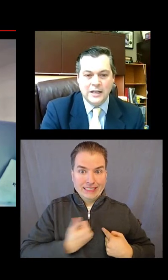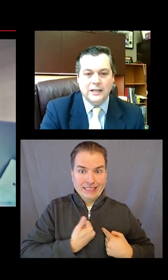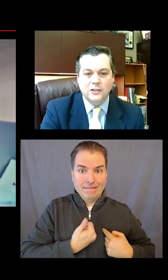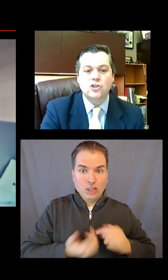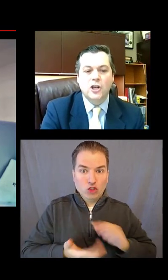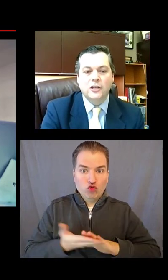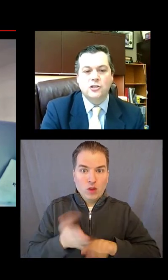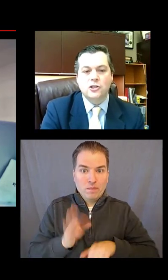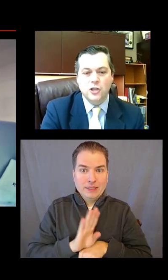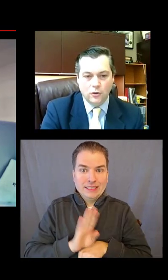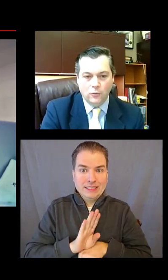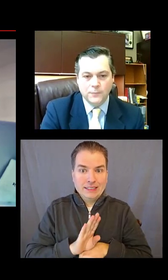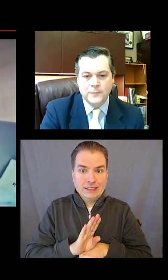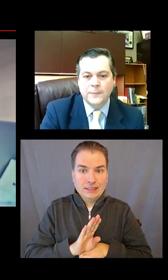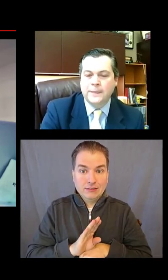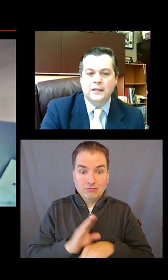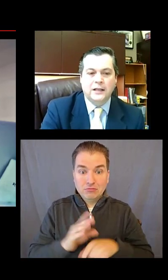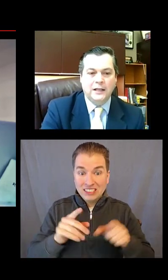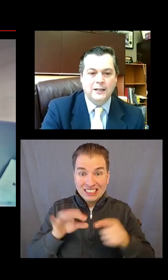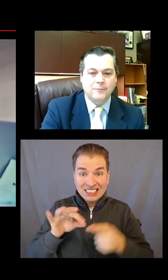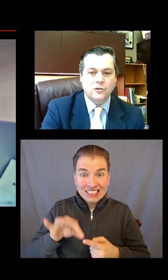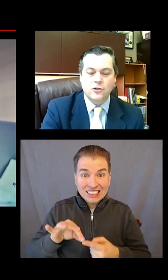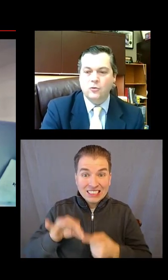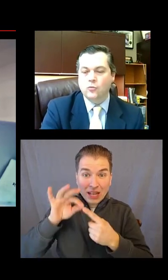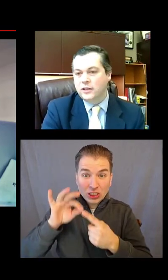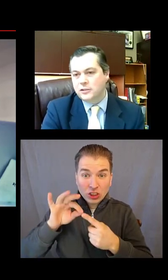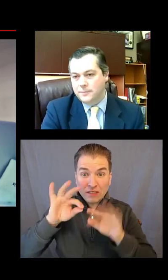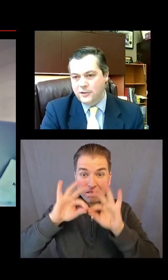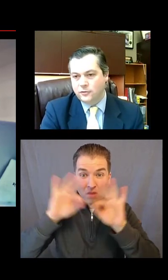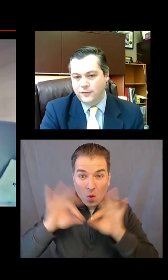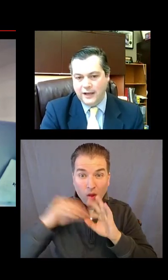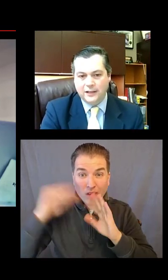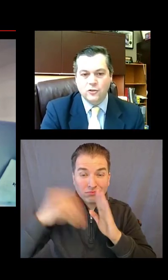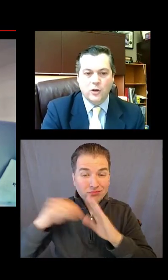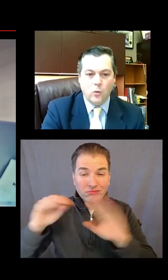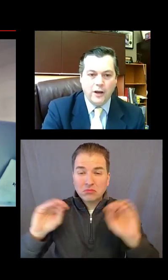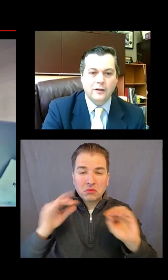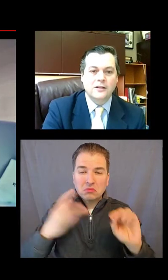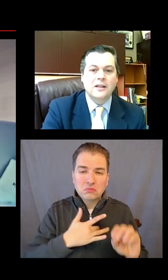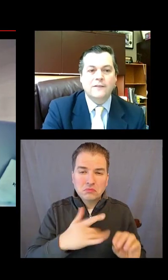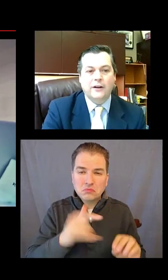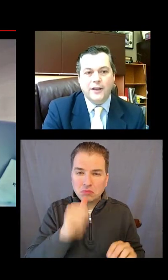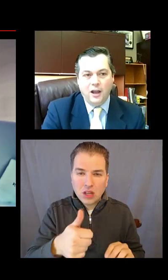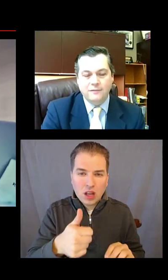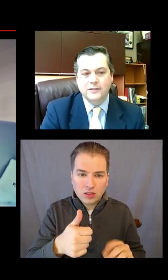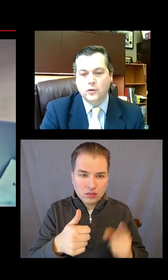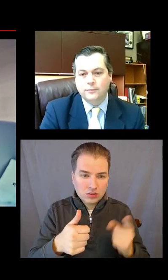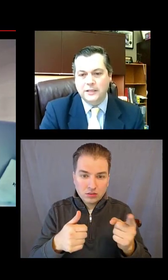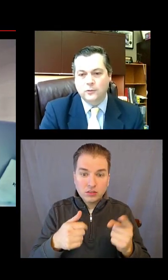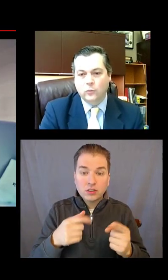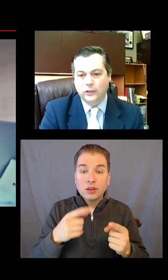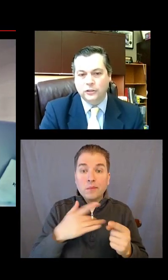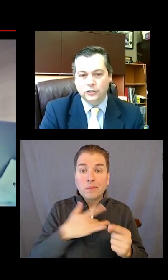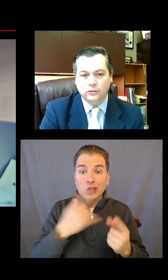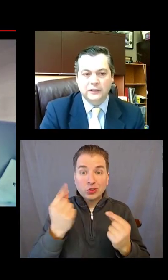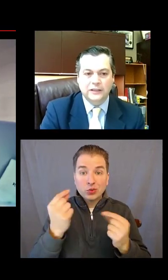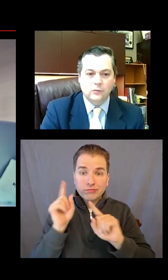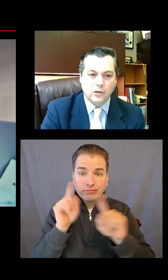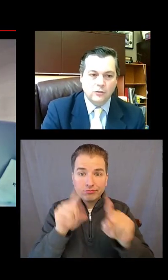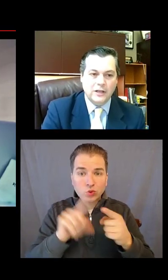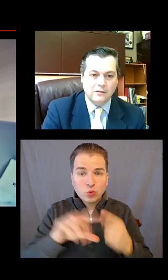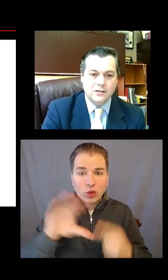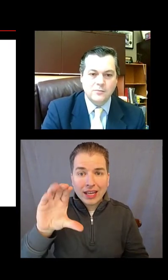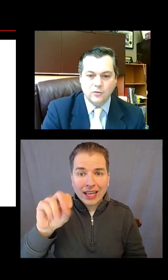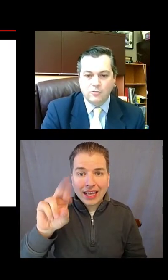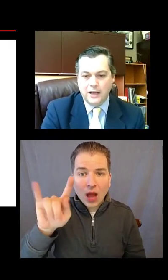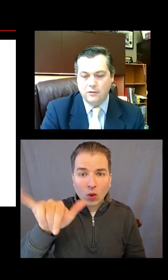organization. It's just you. There's no real special filings required. Very often what people will do is they will